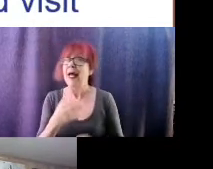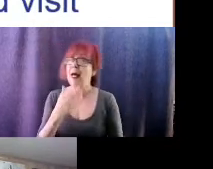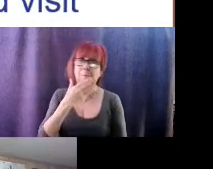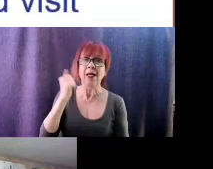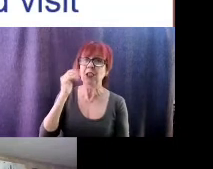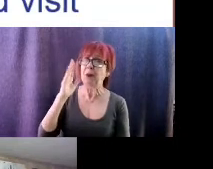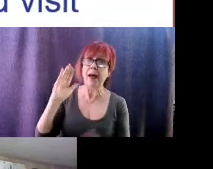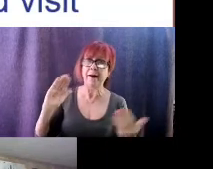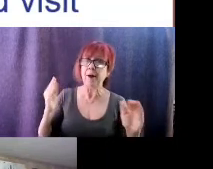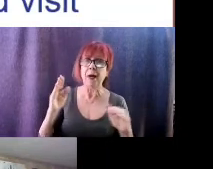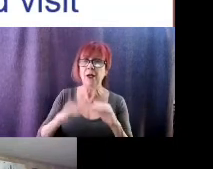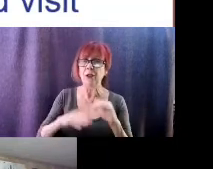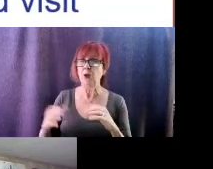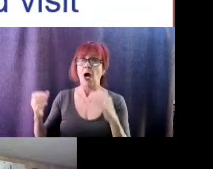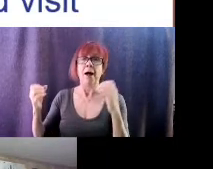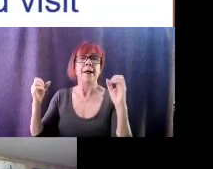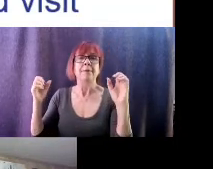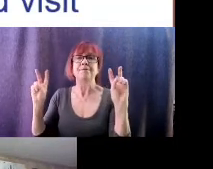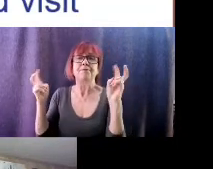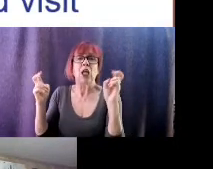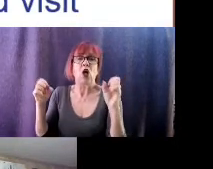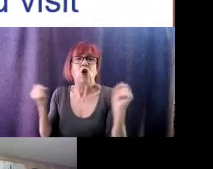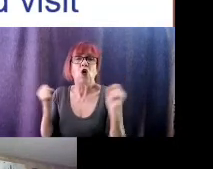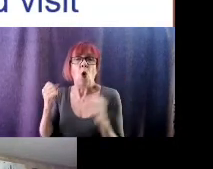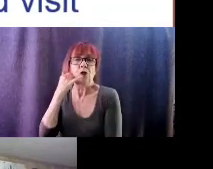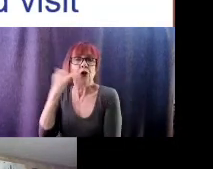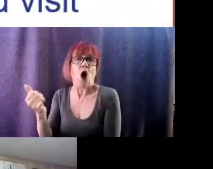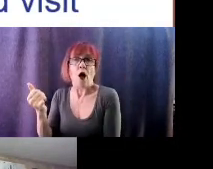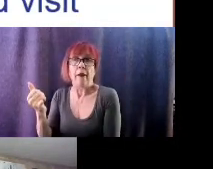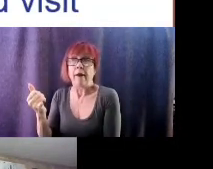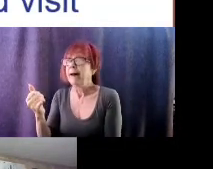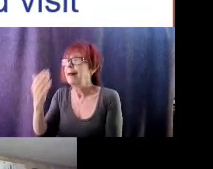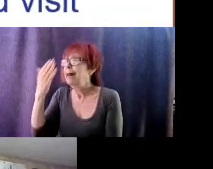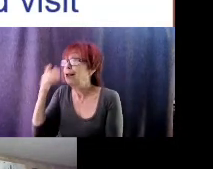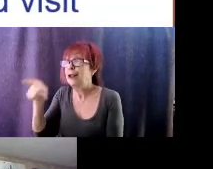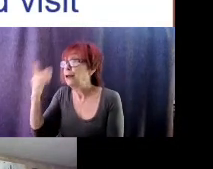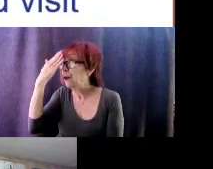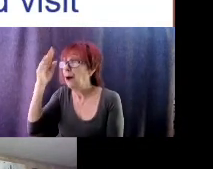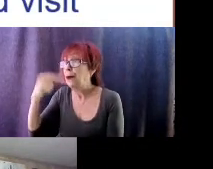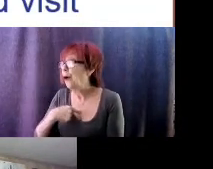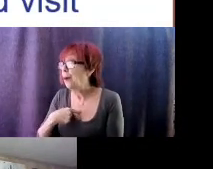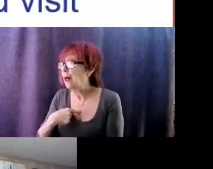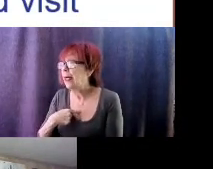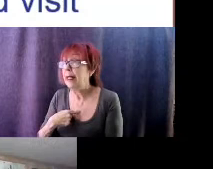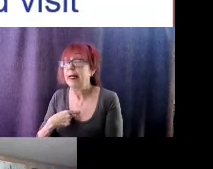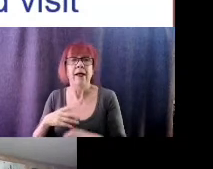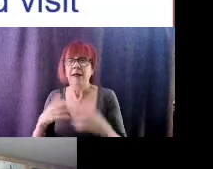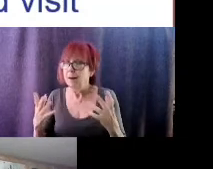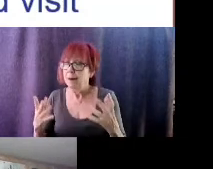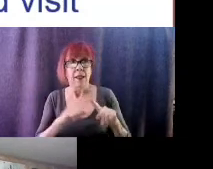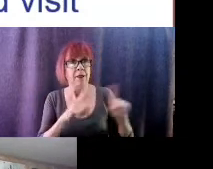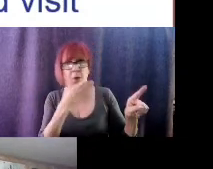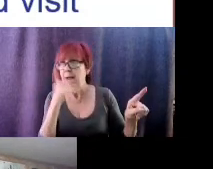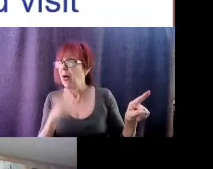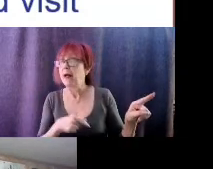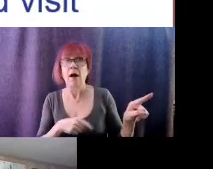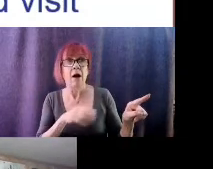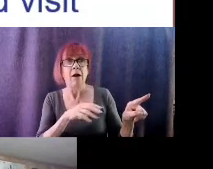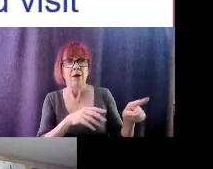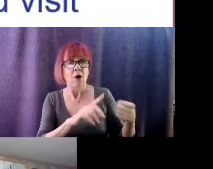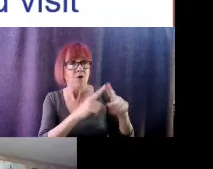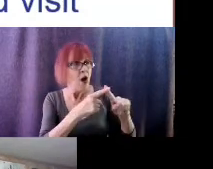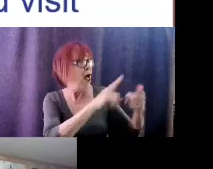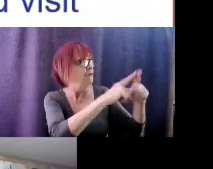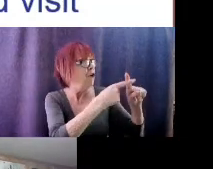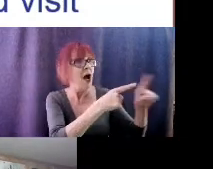you catch them at the wrong time or they're busy, they don't want to hear it. But if their wife or somebody they go to church with says, hey, we've got a great new program,